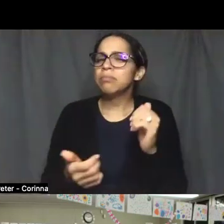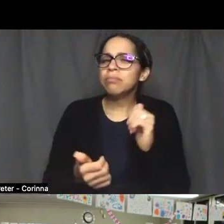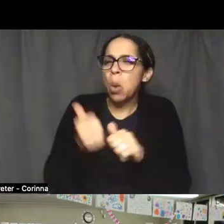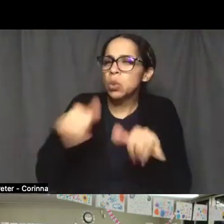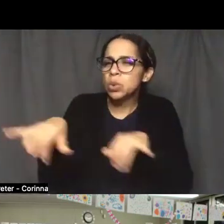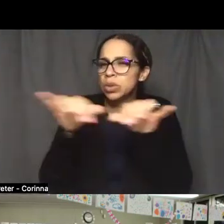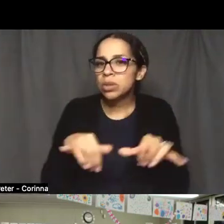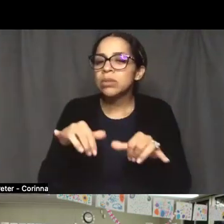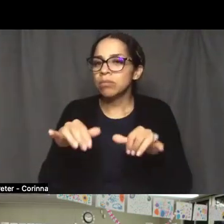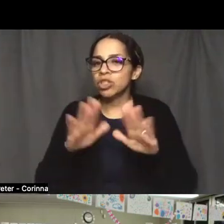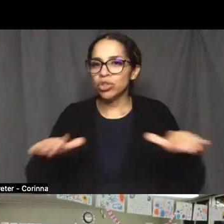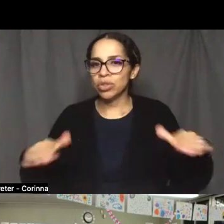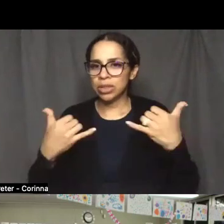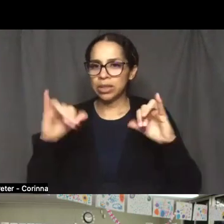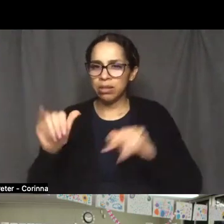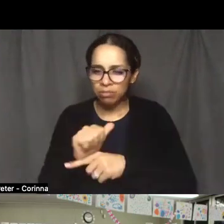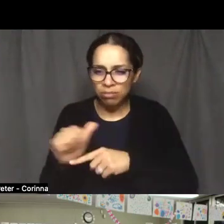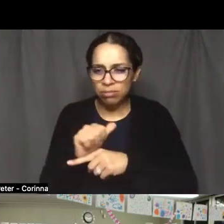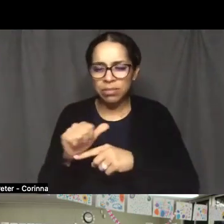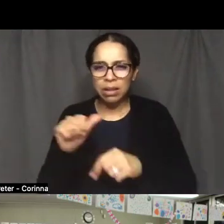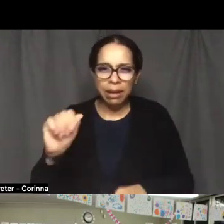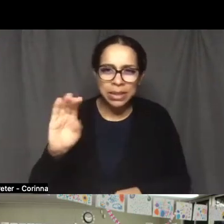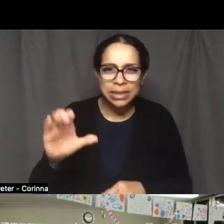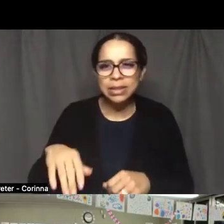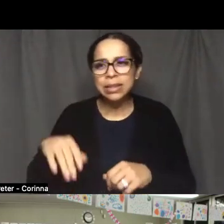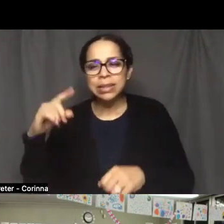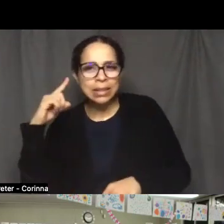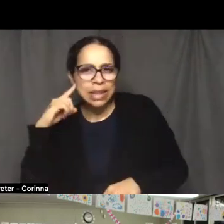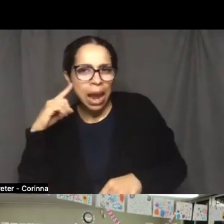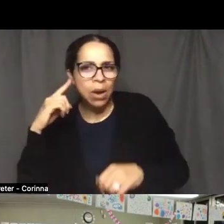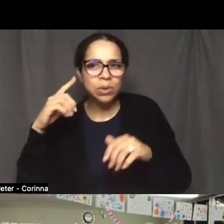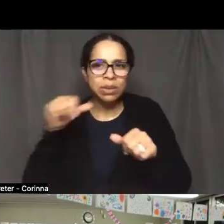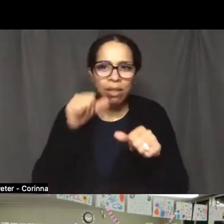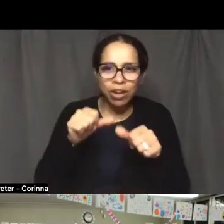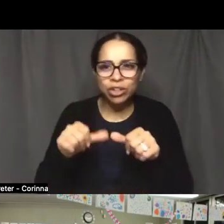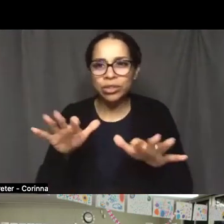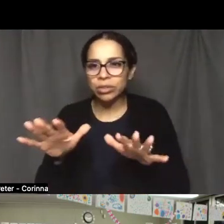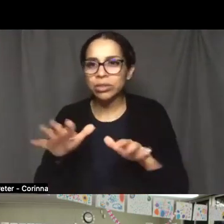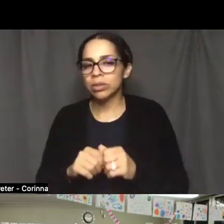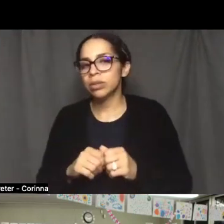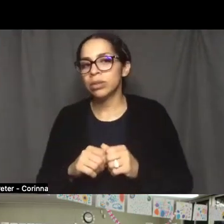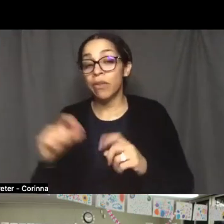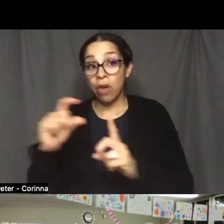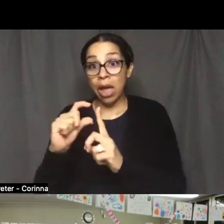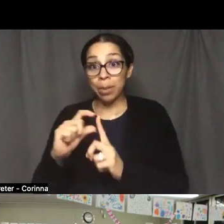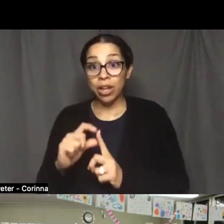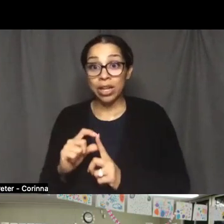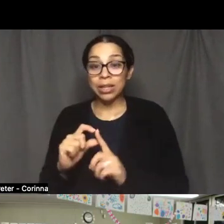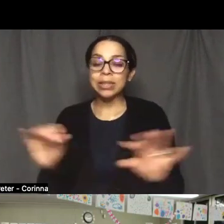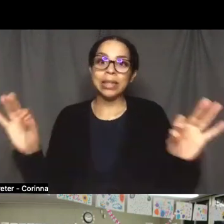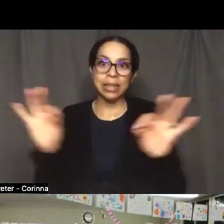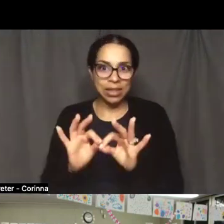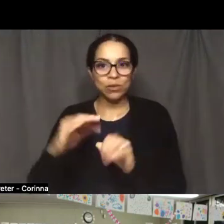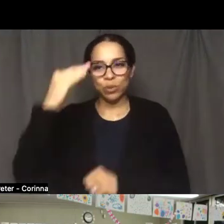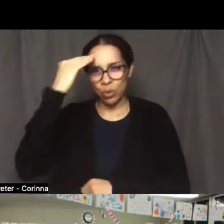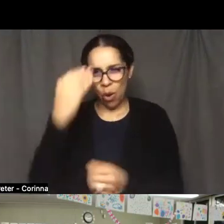sounds. That's kind of where they are in kindergarten. So vocabulary, I love this. Vocabulary is the key to knowing more